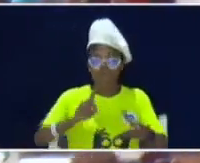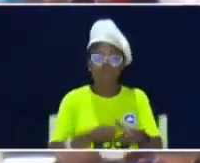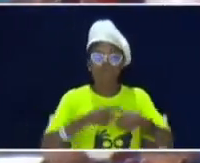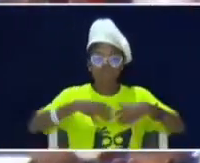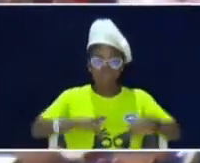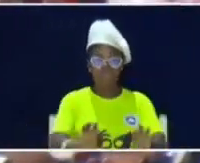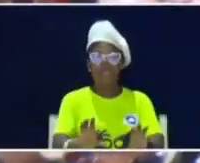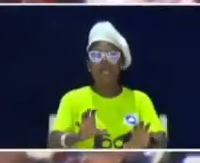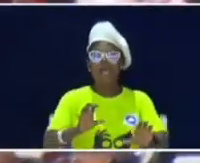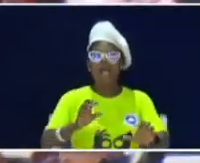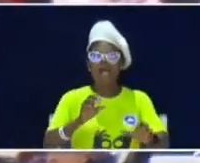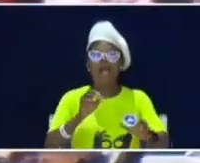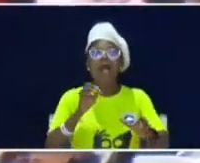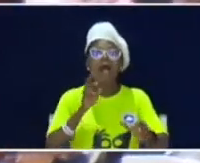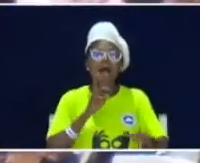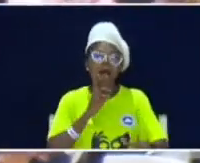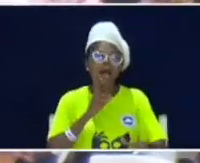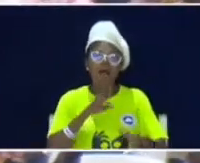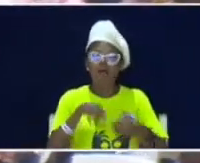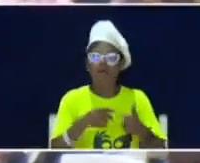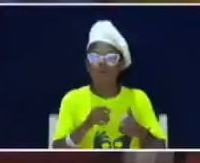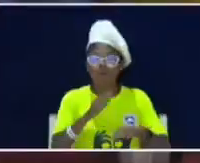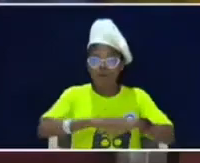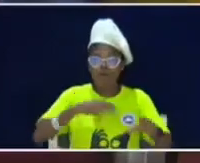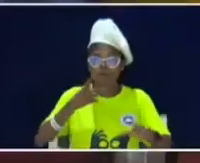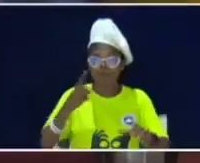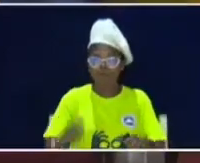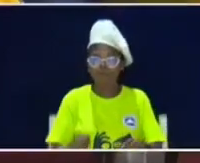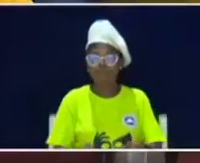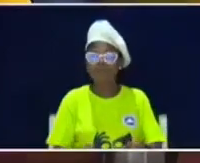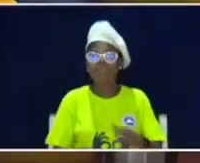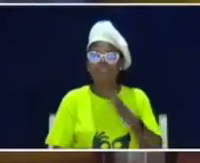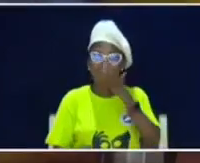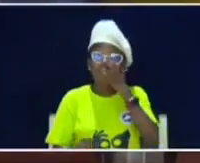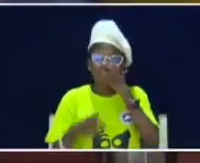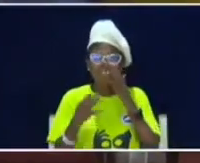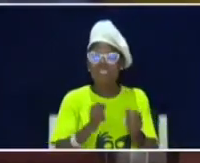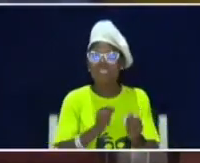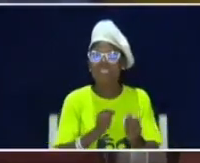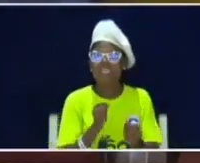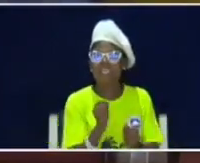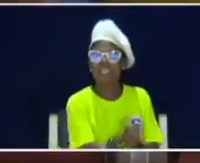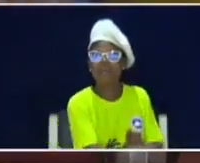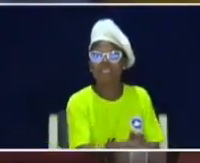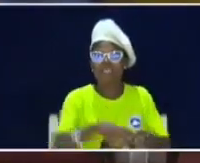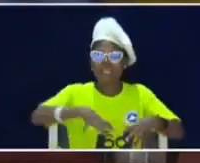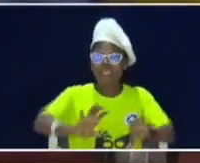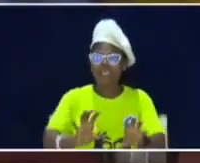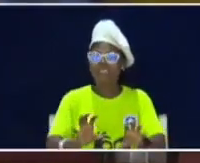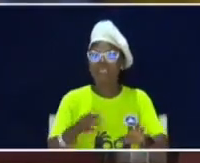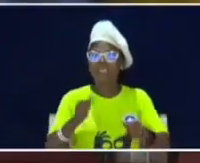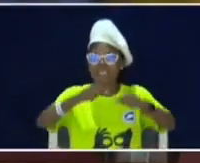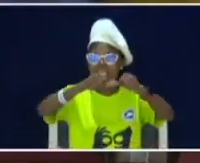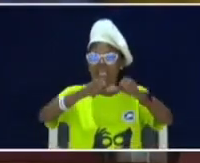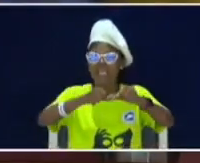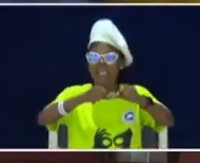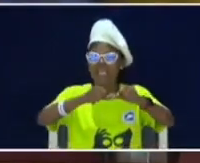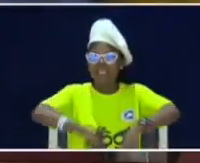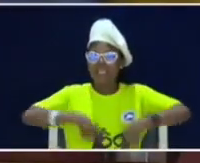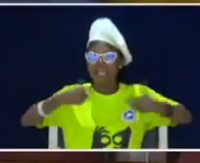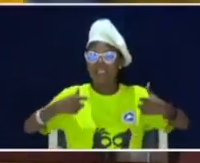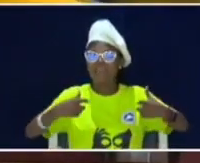are called the garbage class. When we talk about people in this class, they exist, but